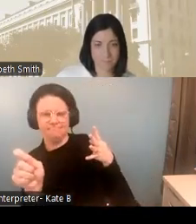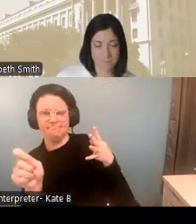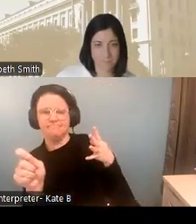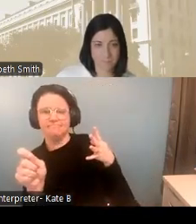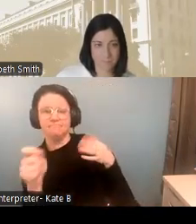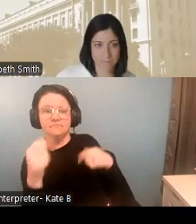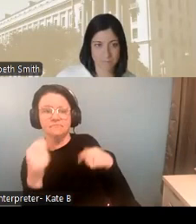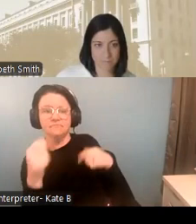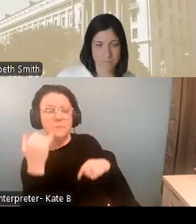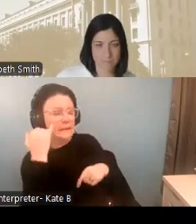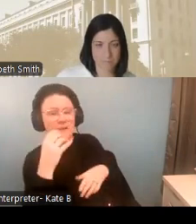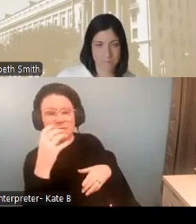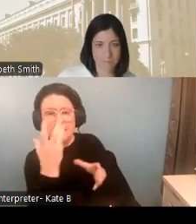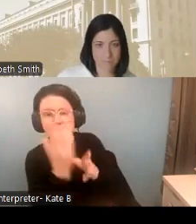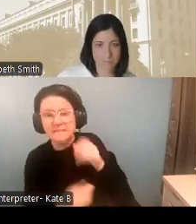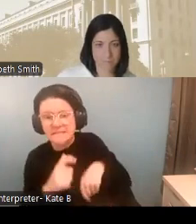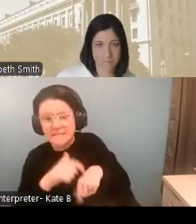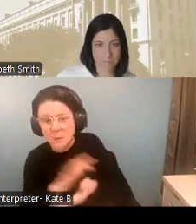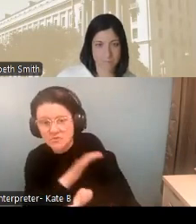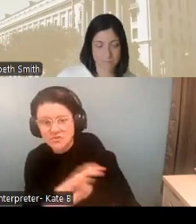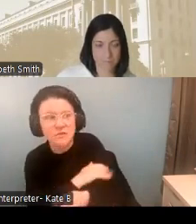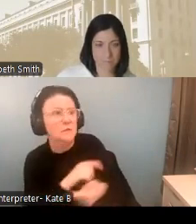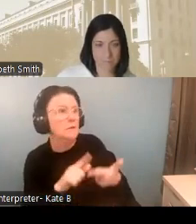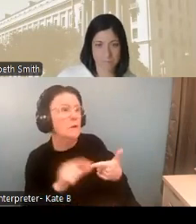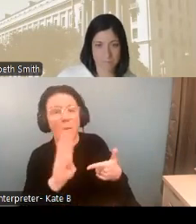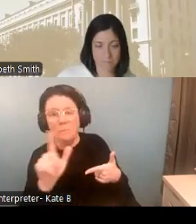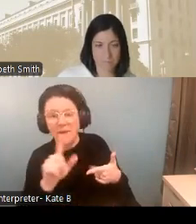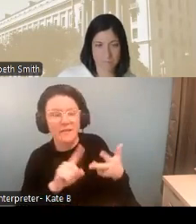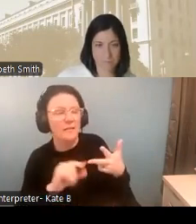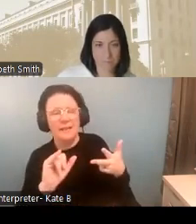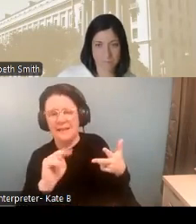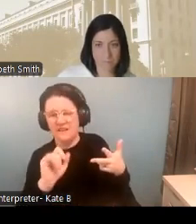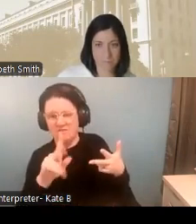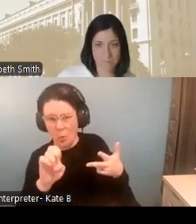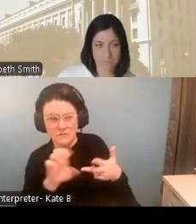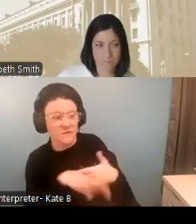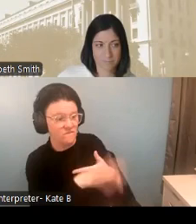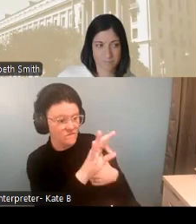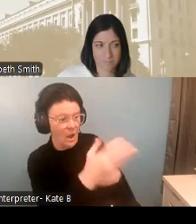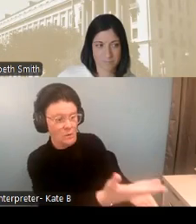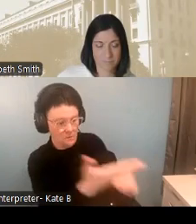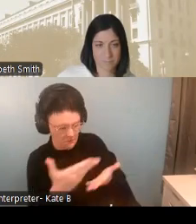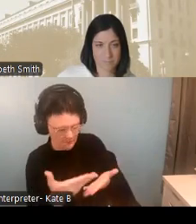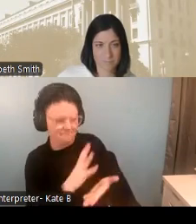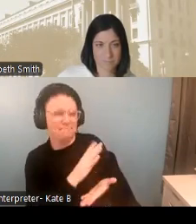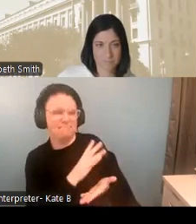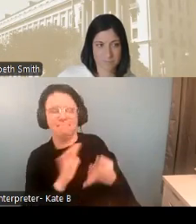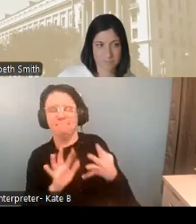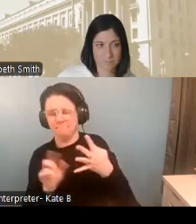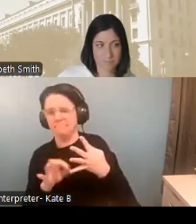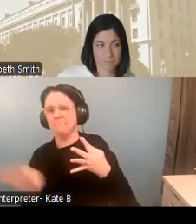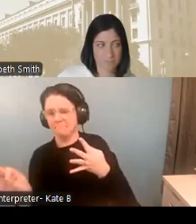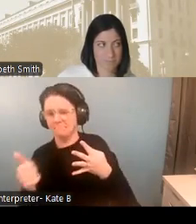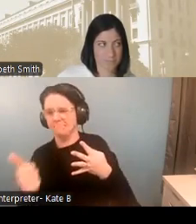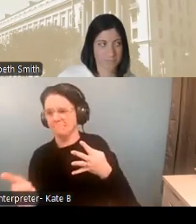a timesheet that we couldn't locate, but you were able to locate that timesheet at a later date and you could provide it to us, that would demonstrate that